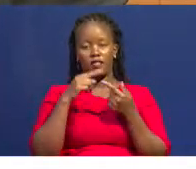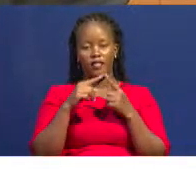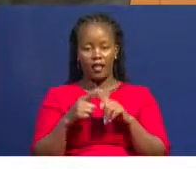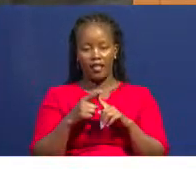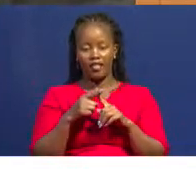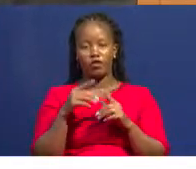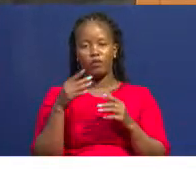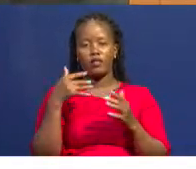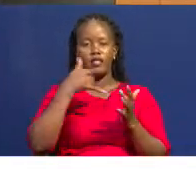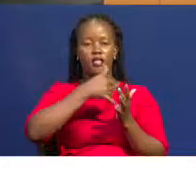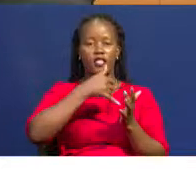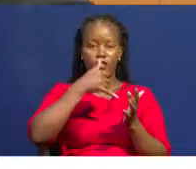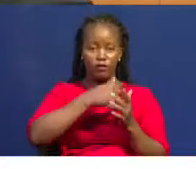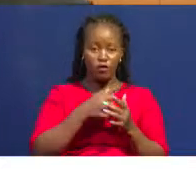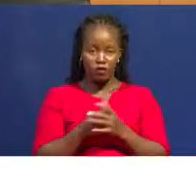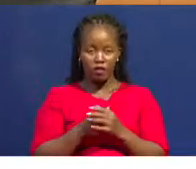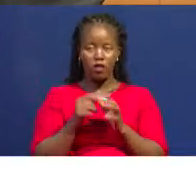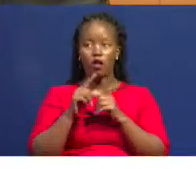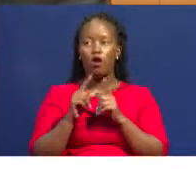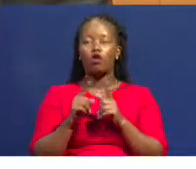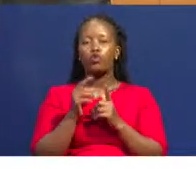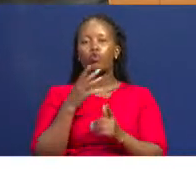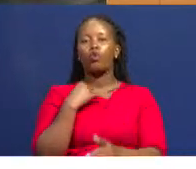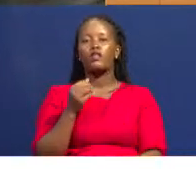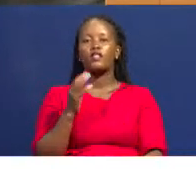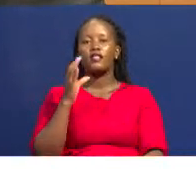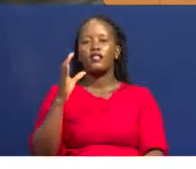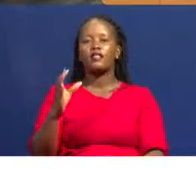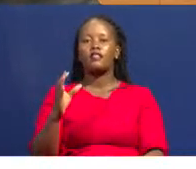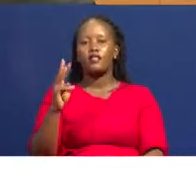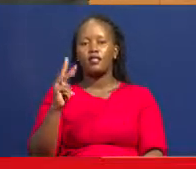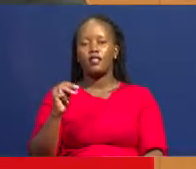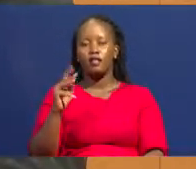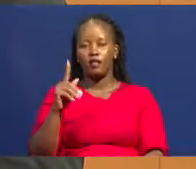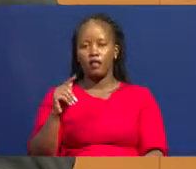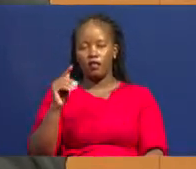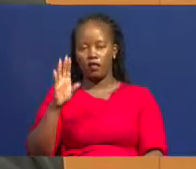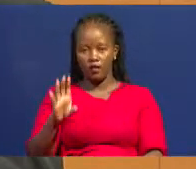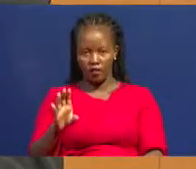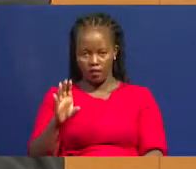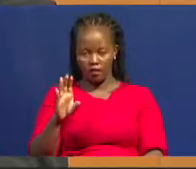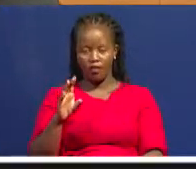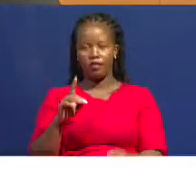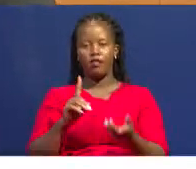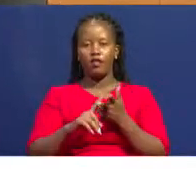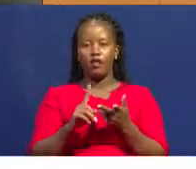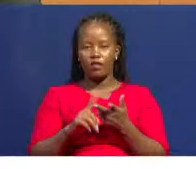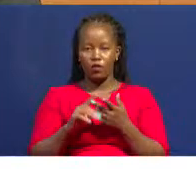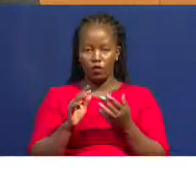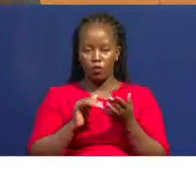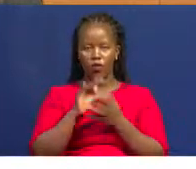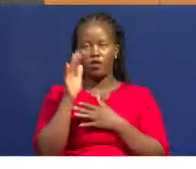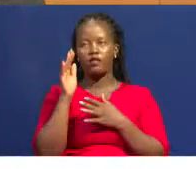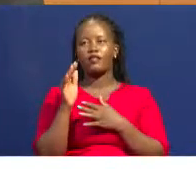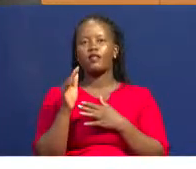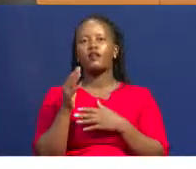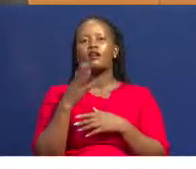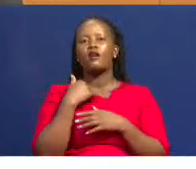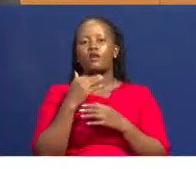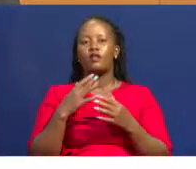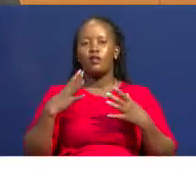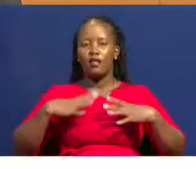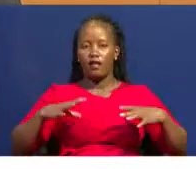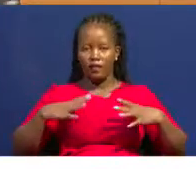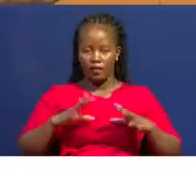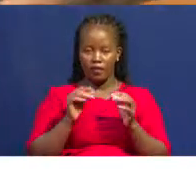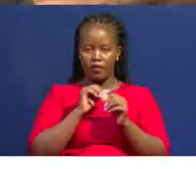We want things like CMTE to be involved. We want KENHA. We want KURA. We even want these people who do